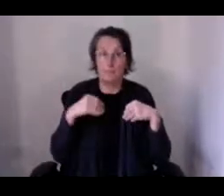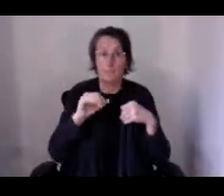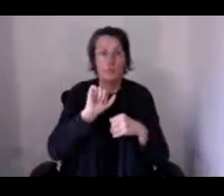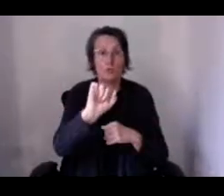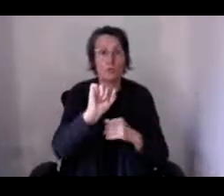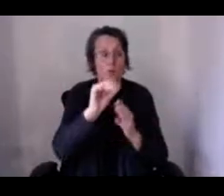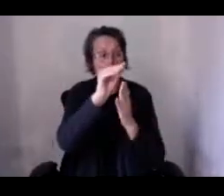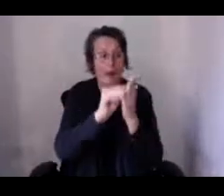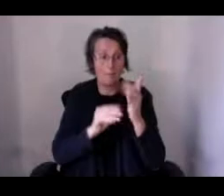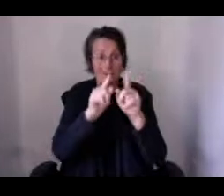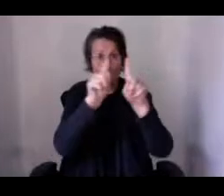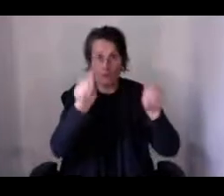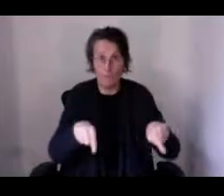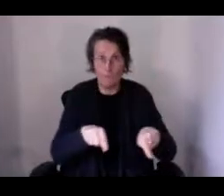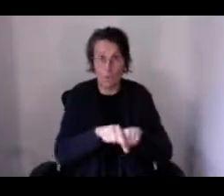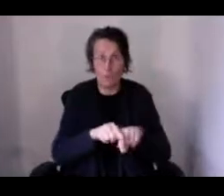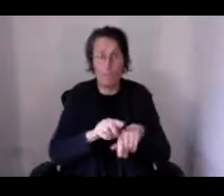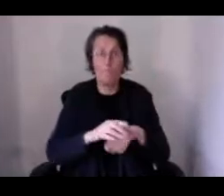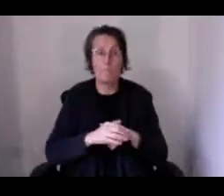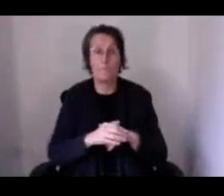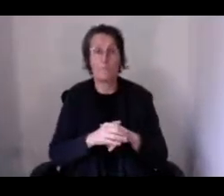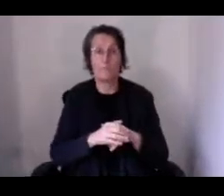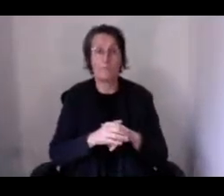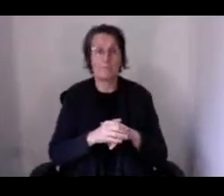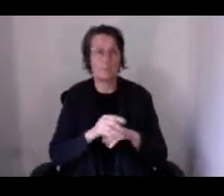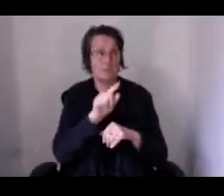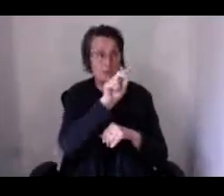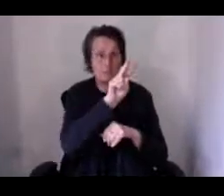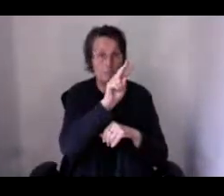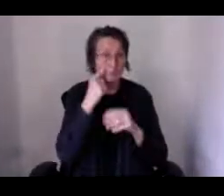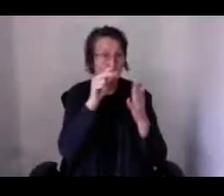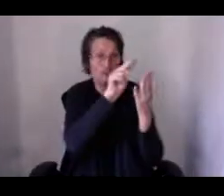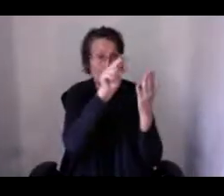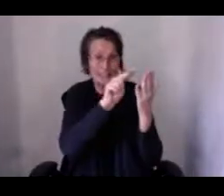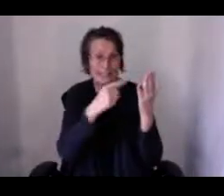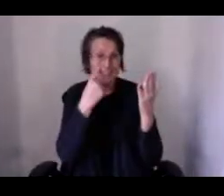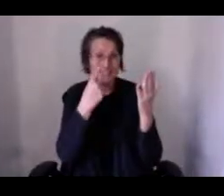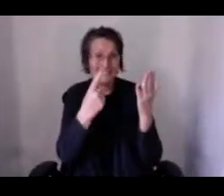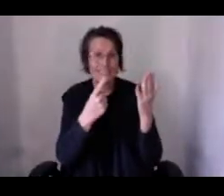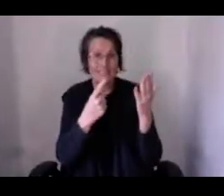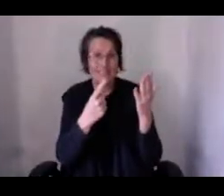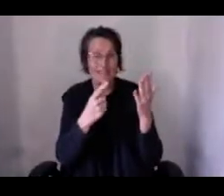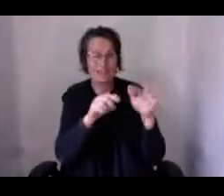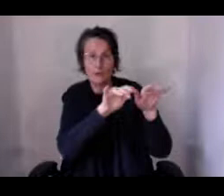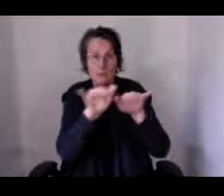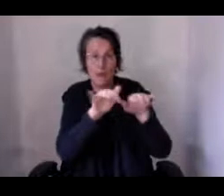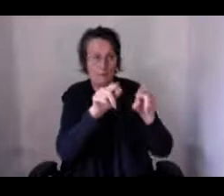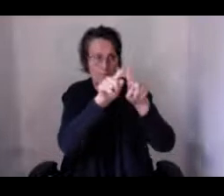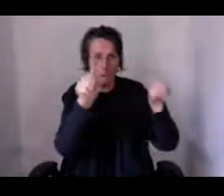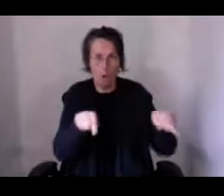forms, there is, you can text into a box, and there are